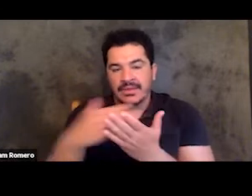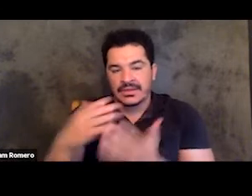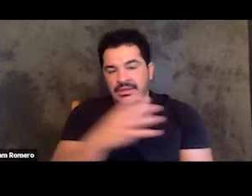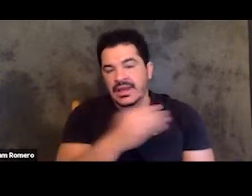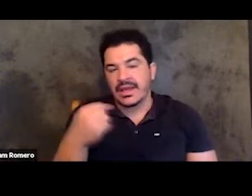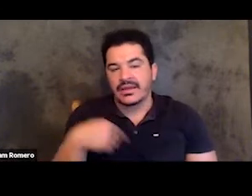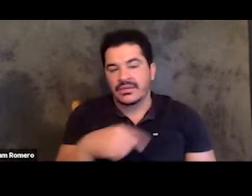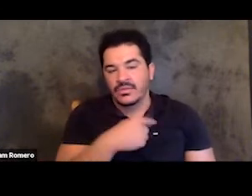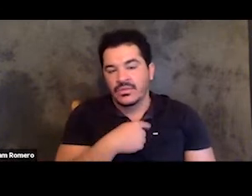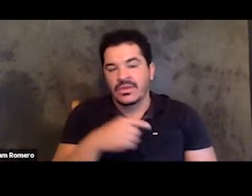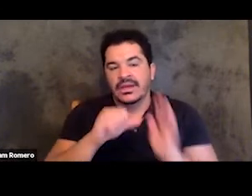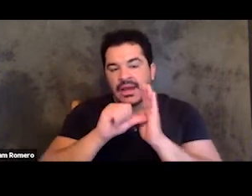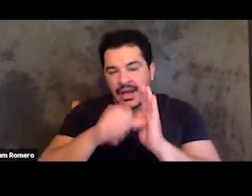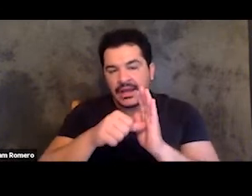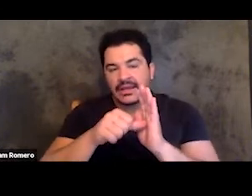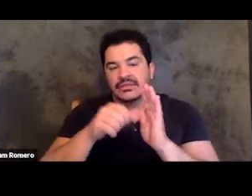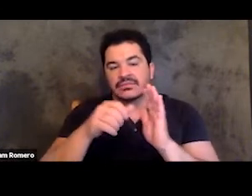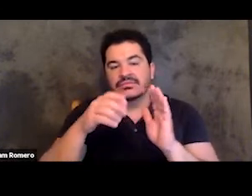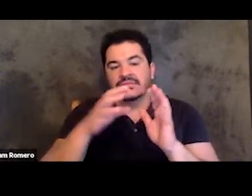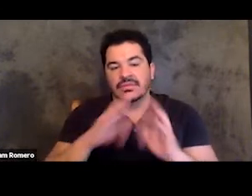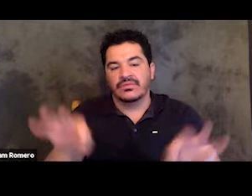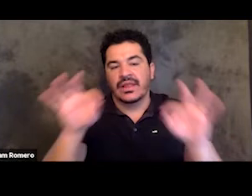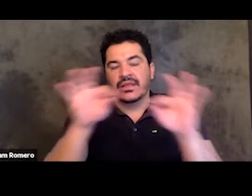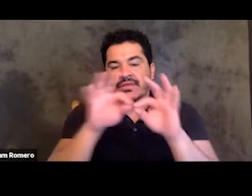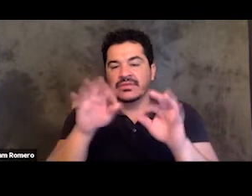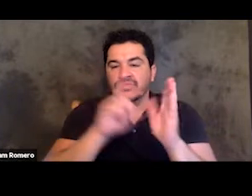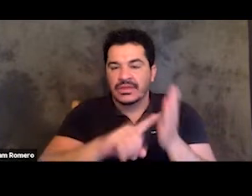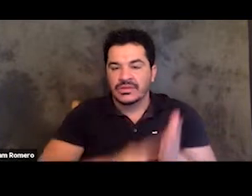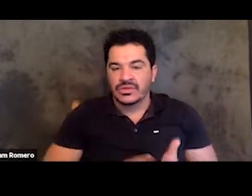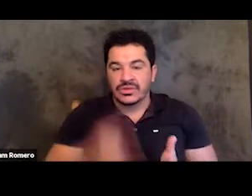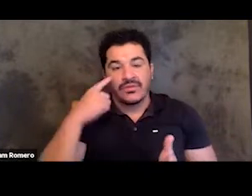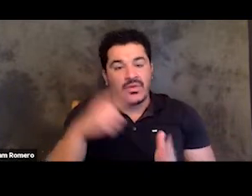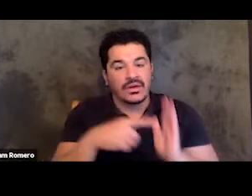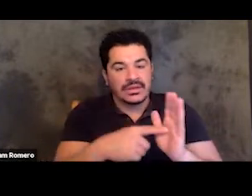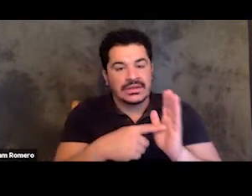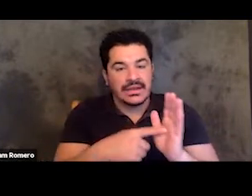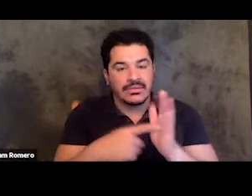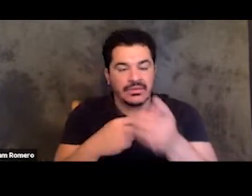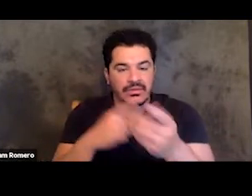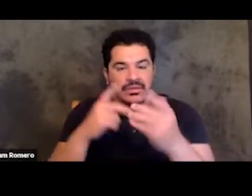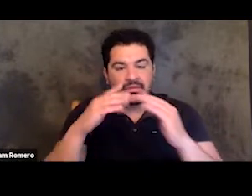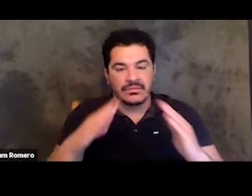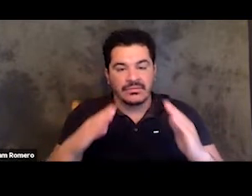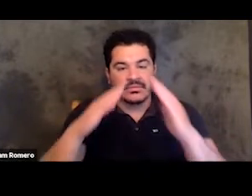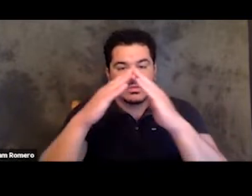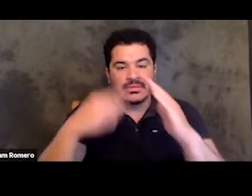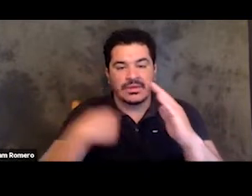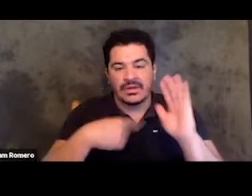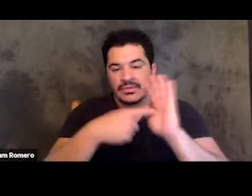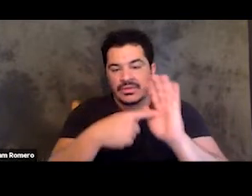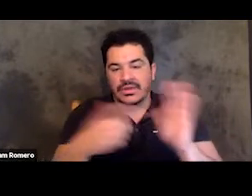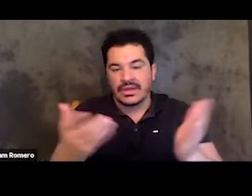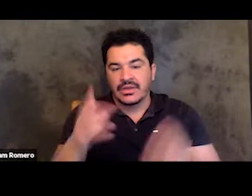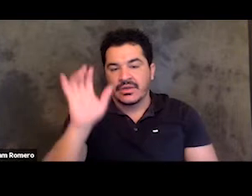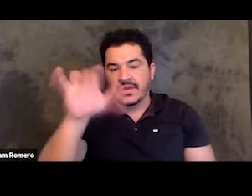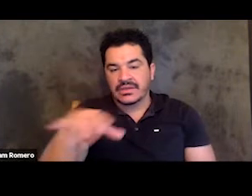we highlight the relevant research. So in the example of the pyramid that I'm showing here, you'll see that this is the intervention